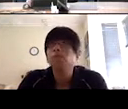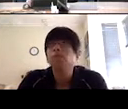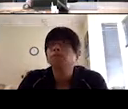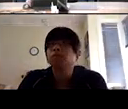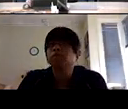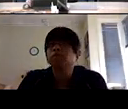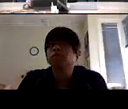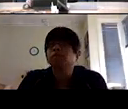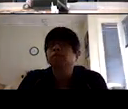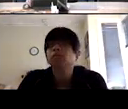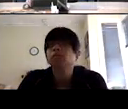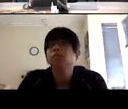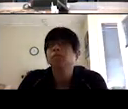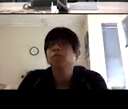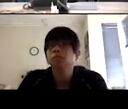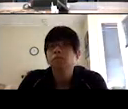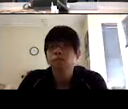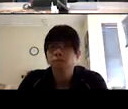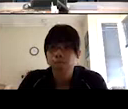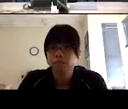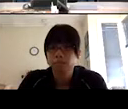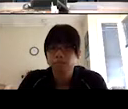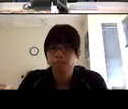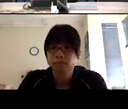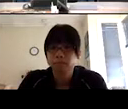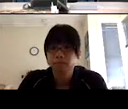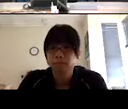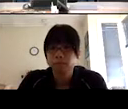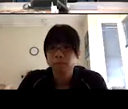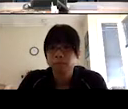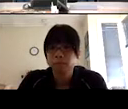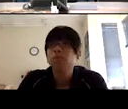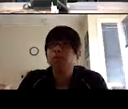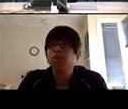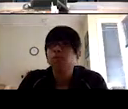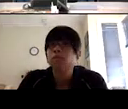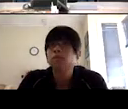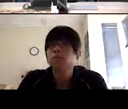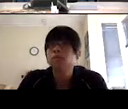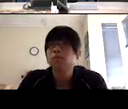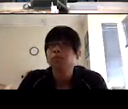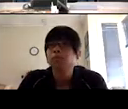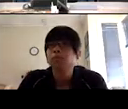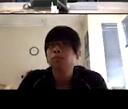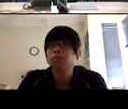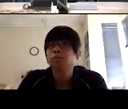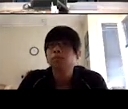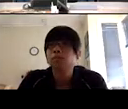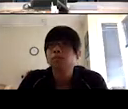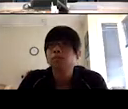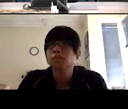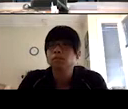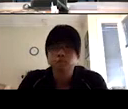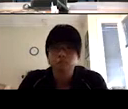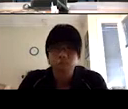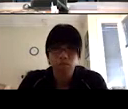lines between who is perceived to be a genuine, thus deserving of protection, and who is not. These kinds of discourses don't take